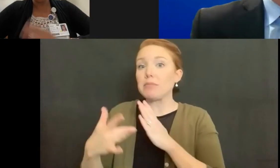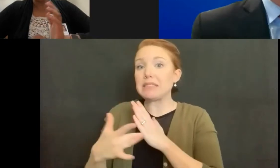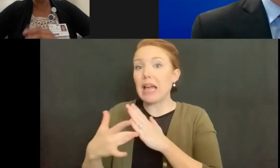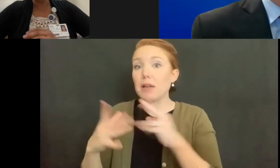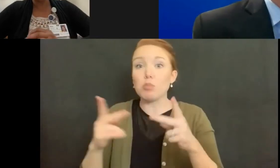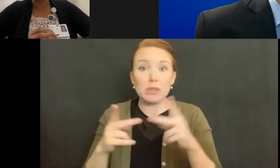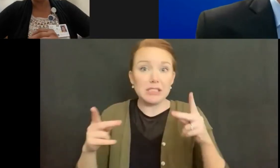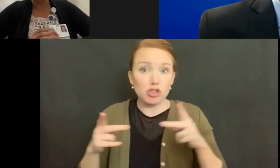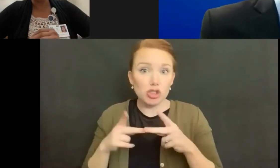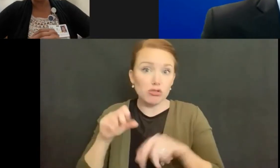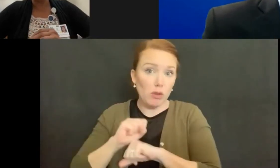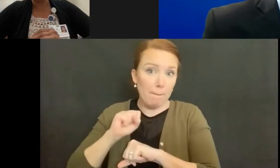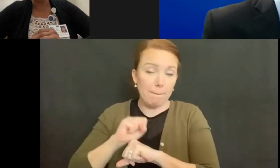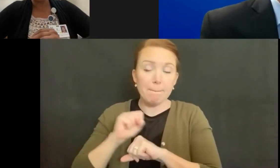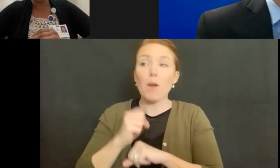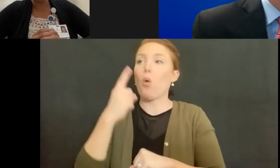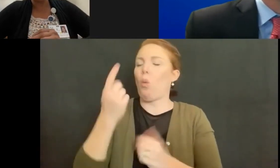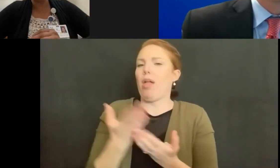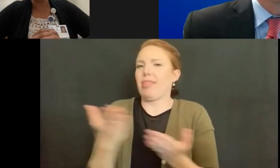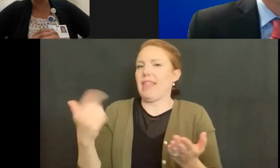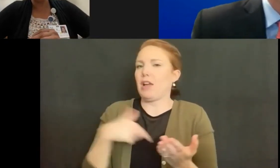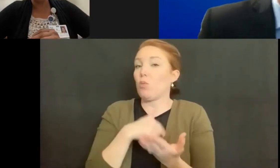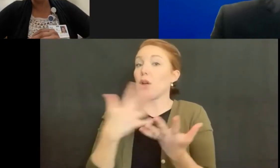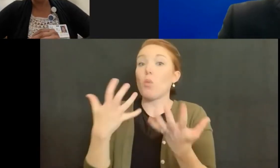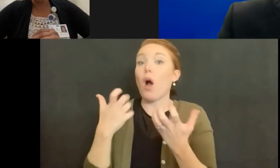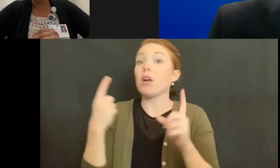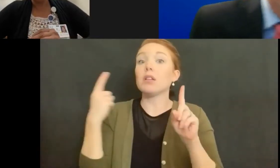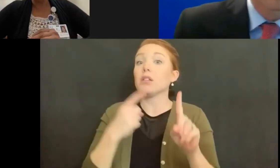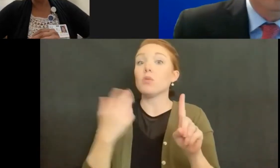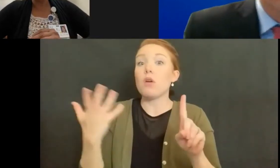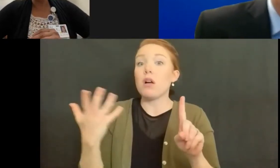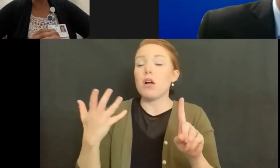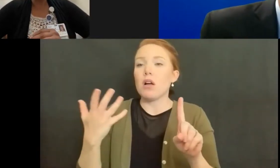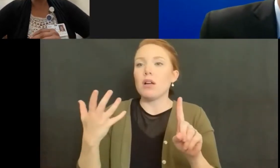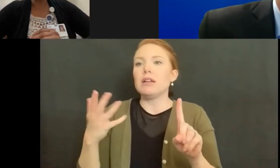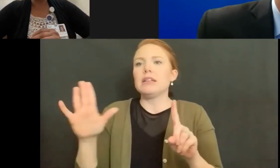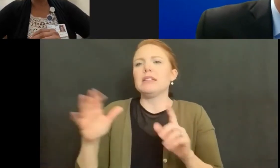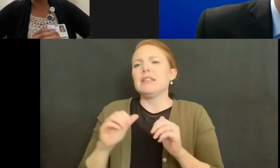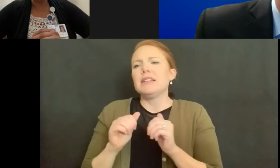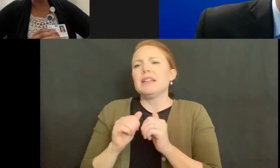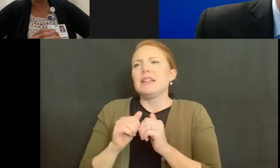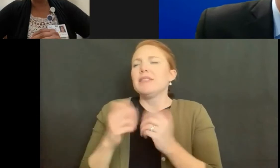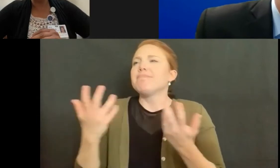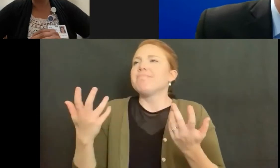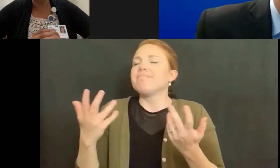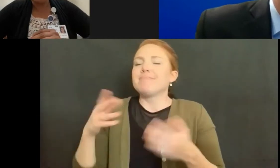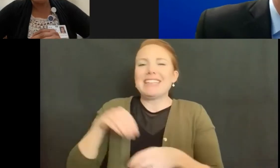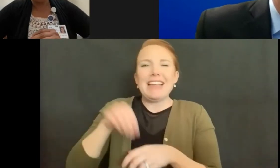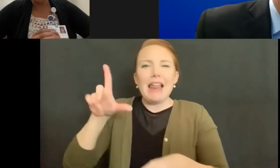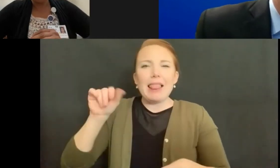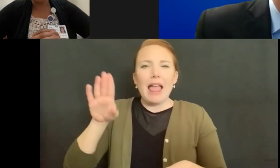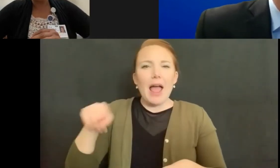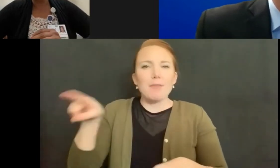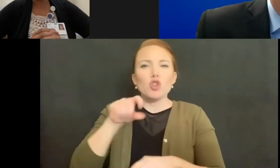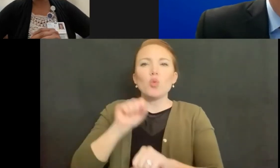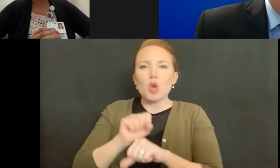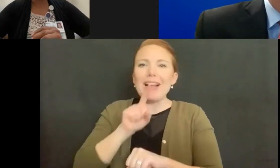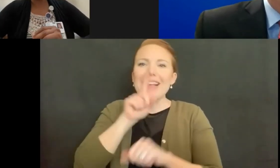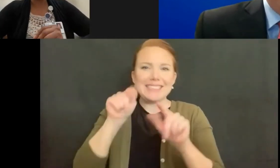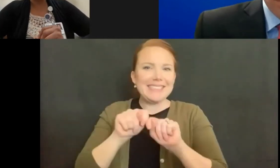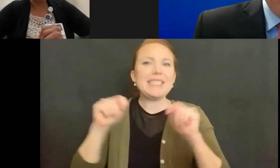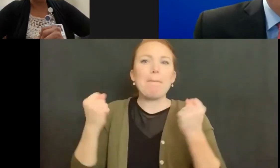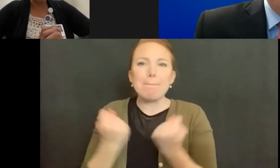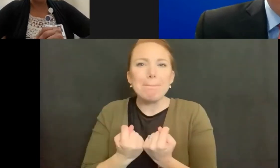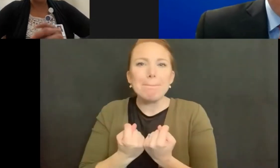think one thing we are looking for is how, so in a lab you work as a team, like you are